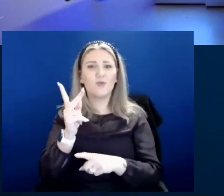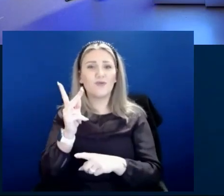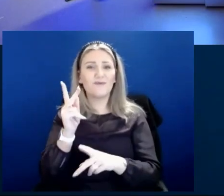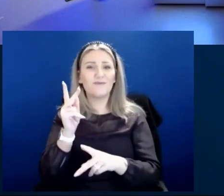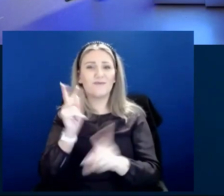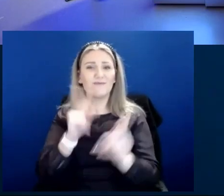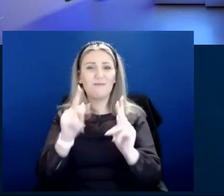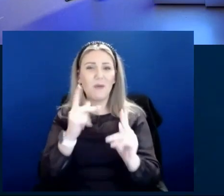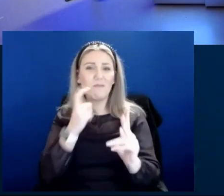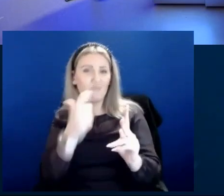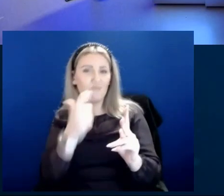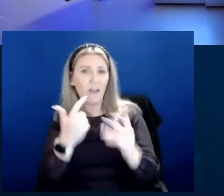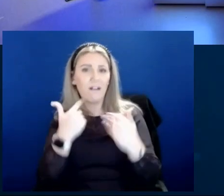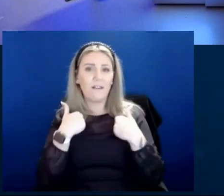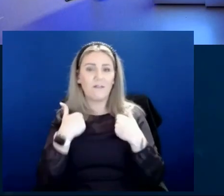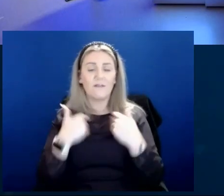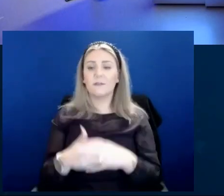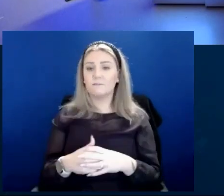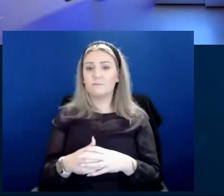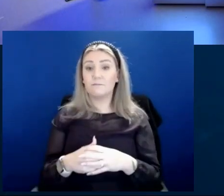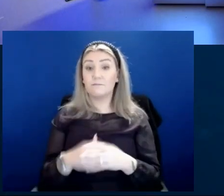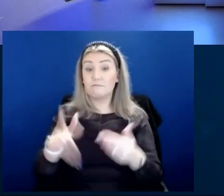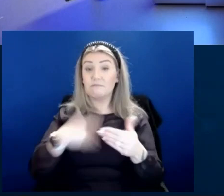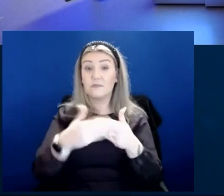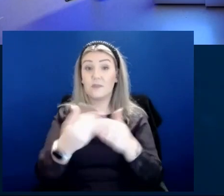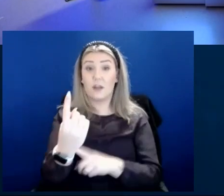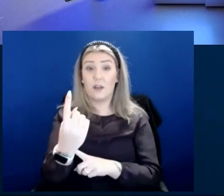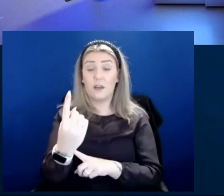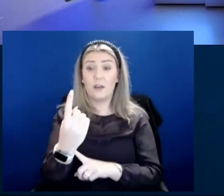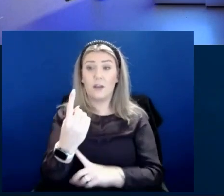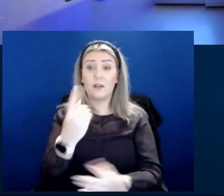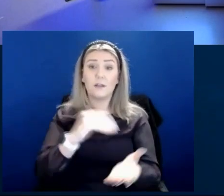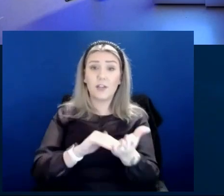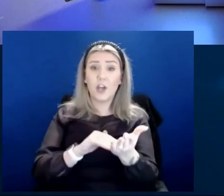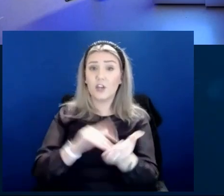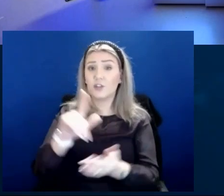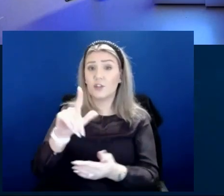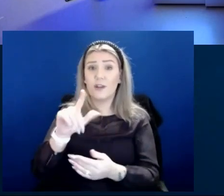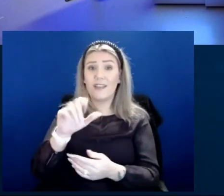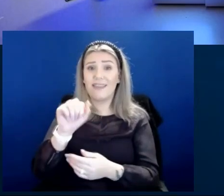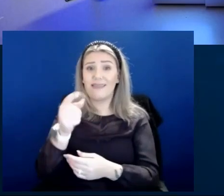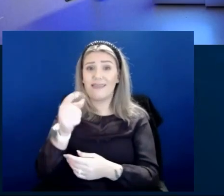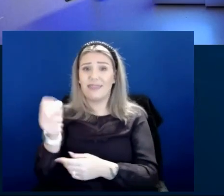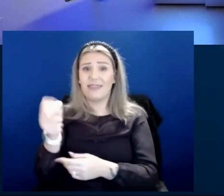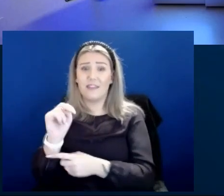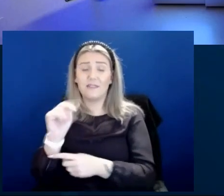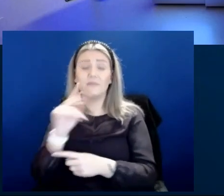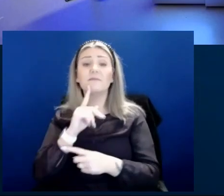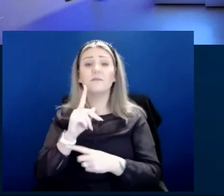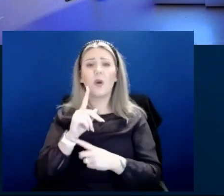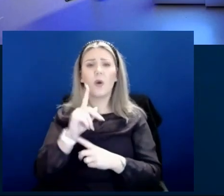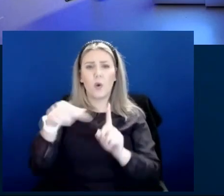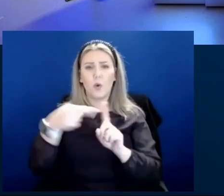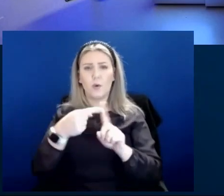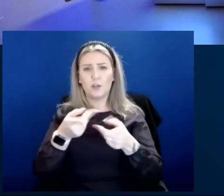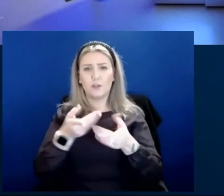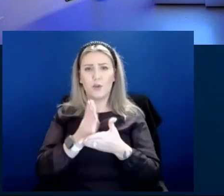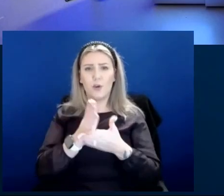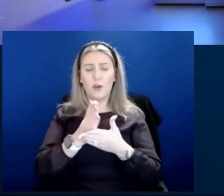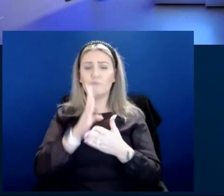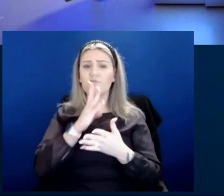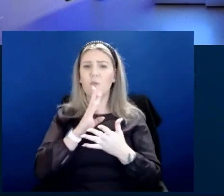one, Dr. Lassen, you touched on it a bit. It was about when it's okay to talk to your kids. And this woman